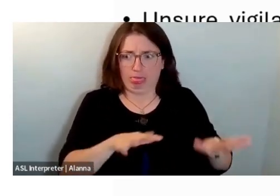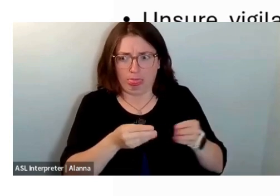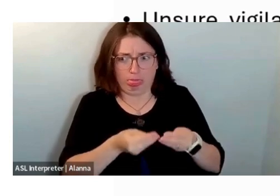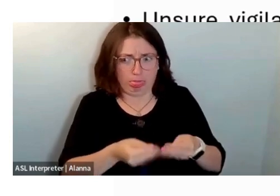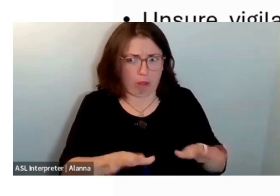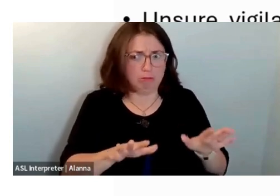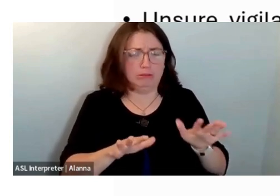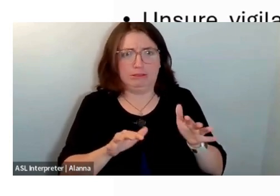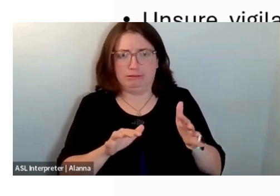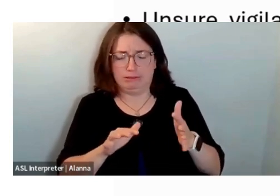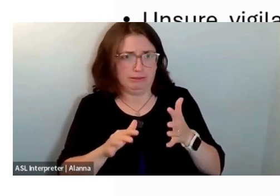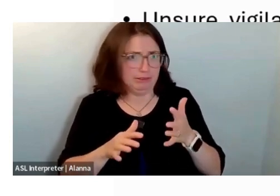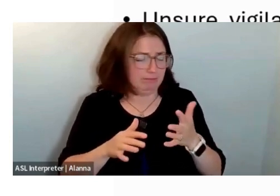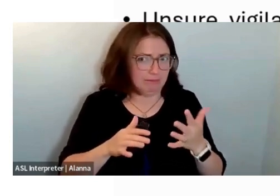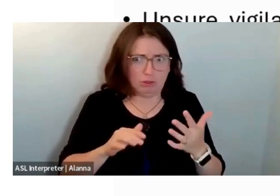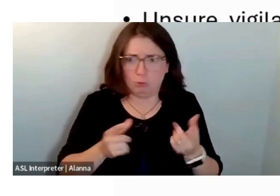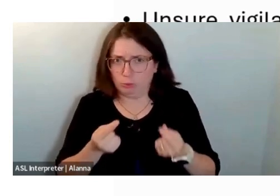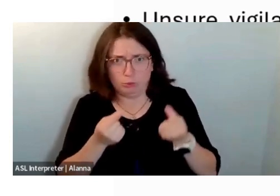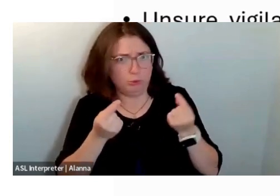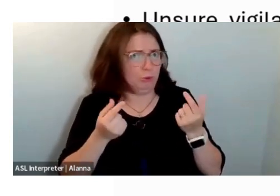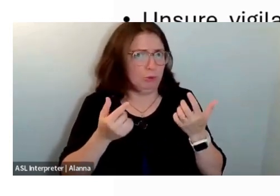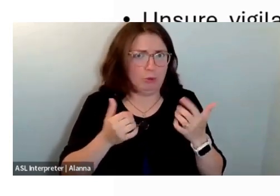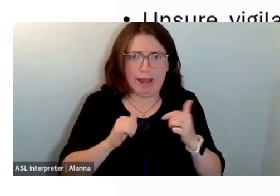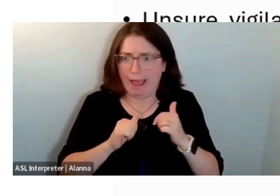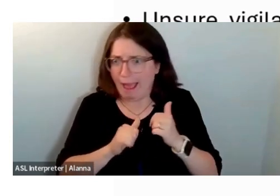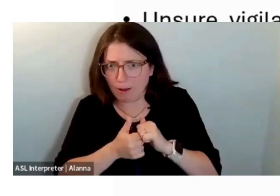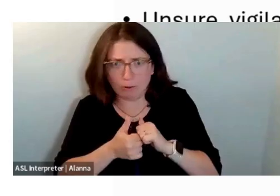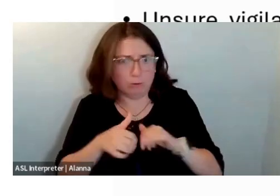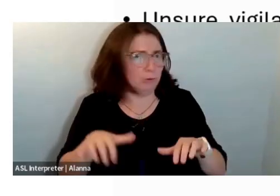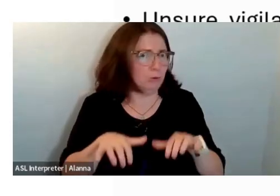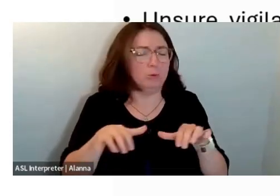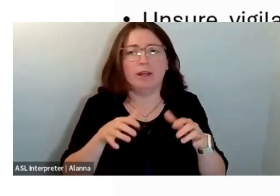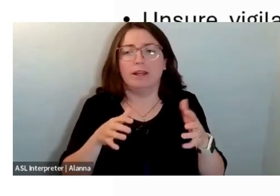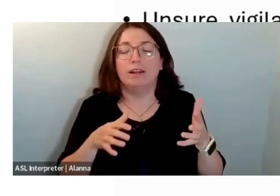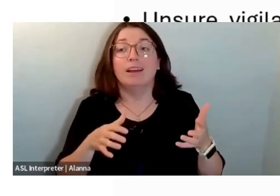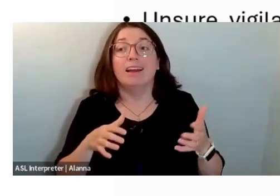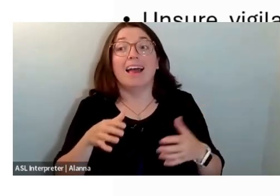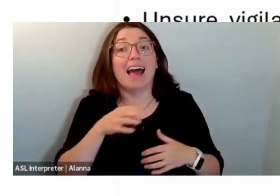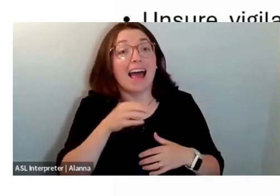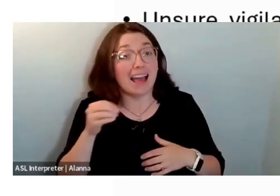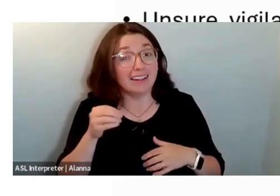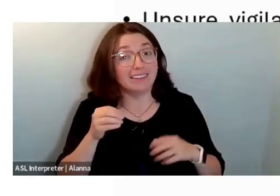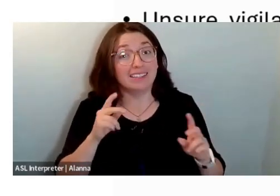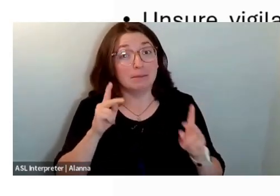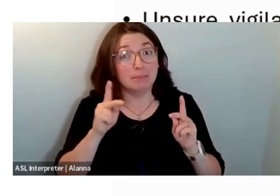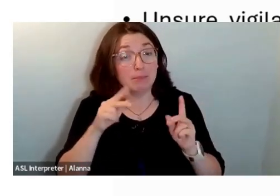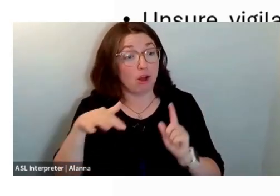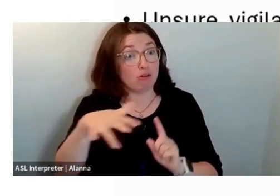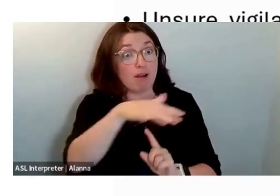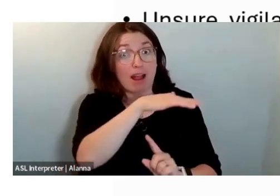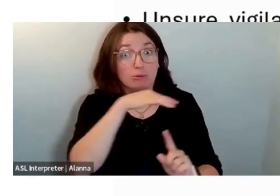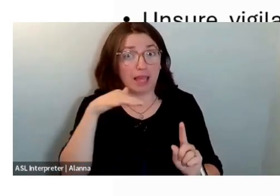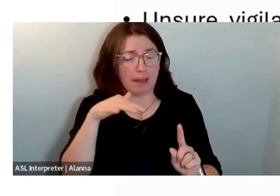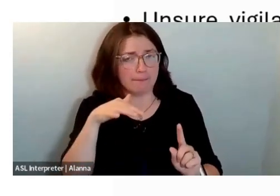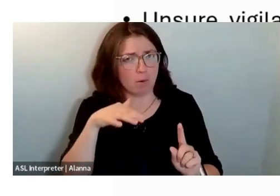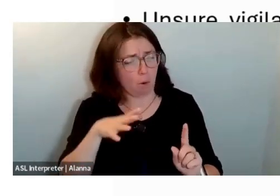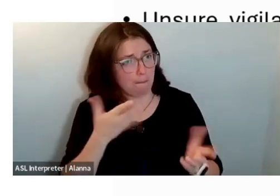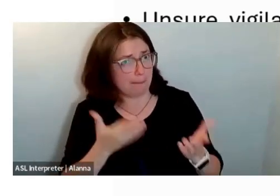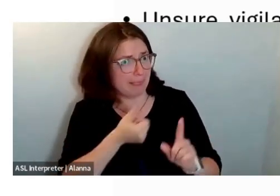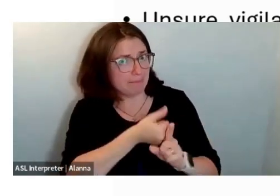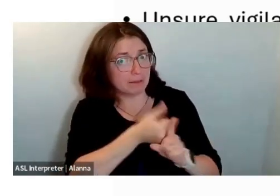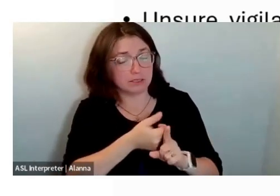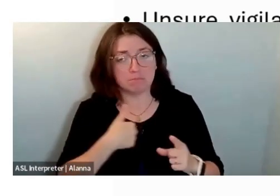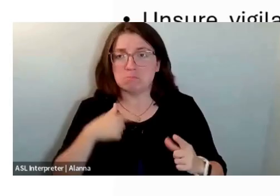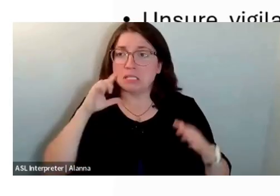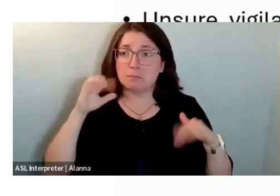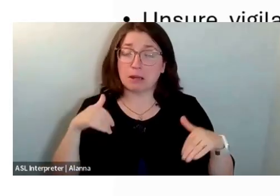even how to land. At the same time, the people around them and or they themselves may expect life to go